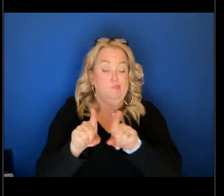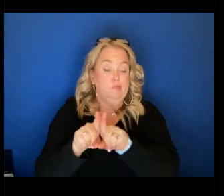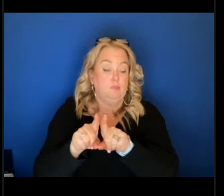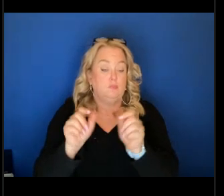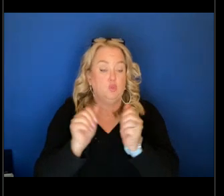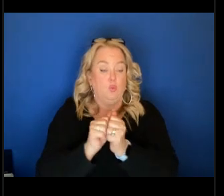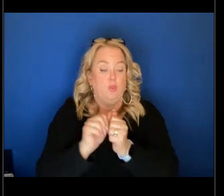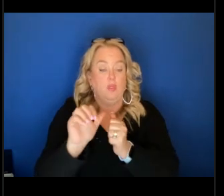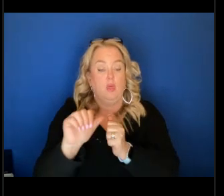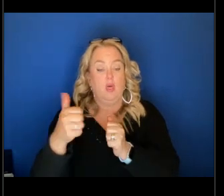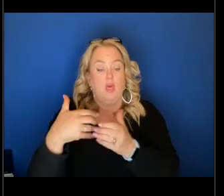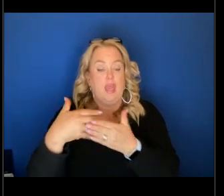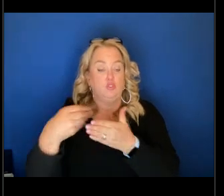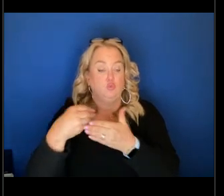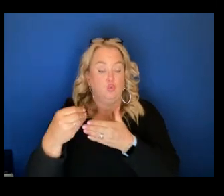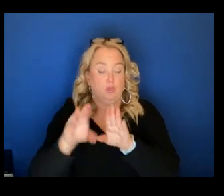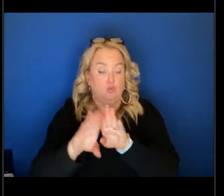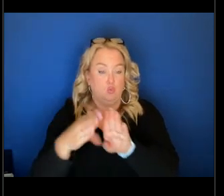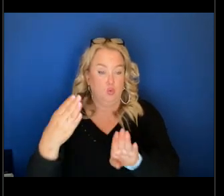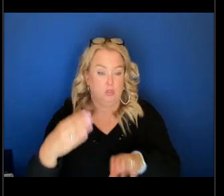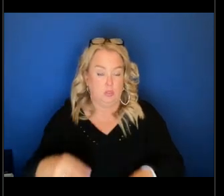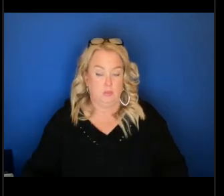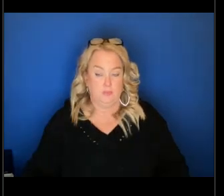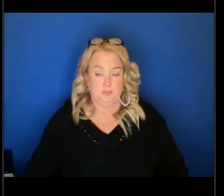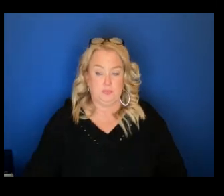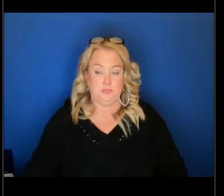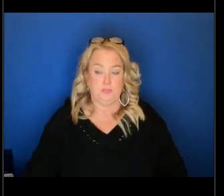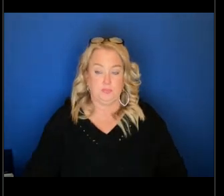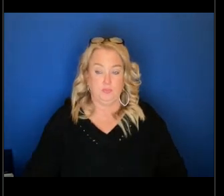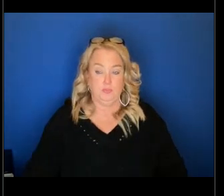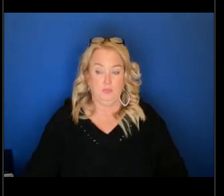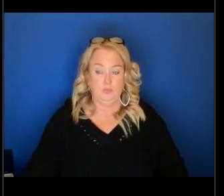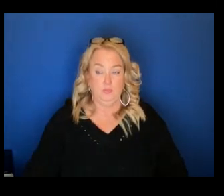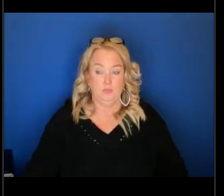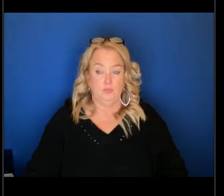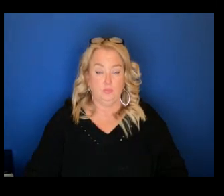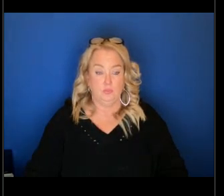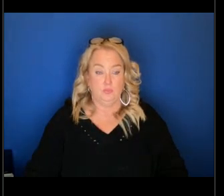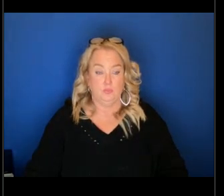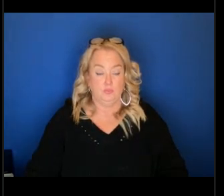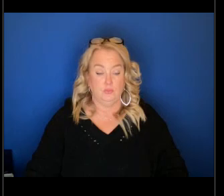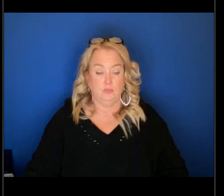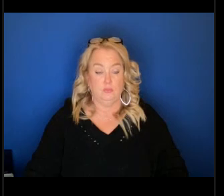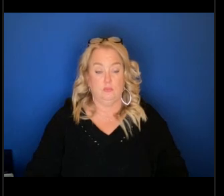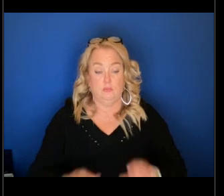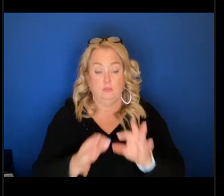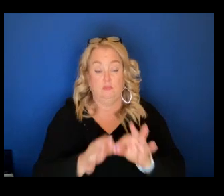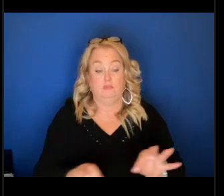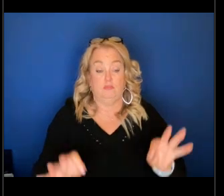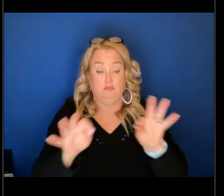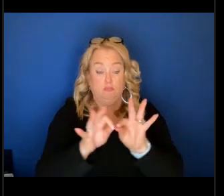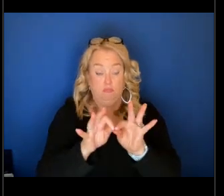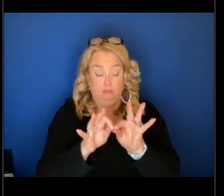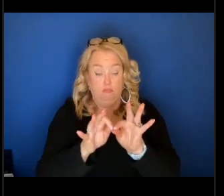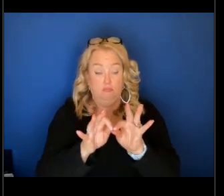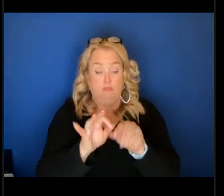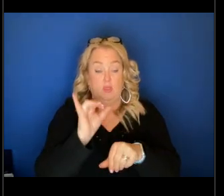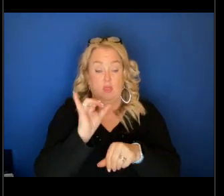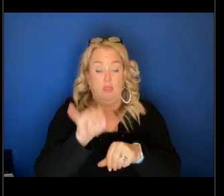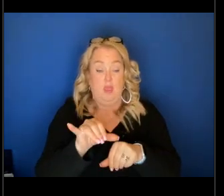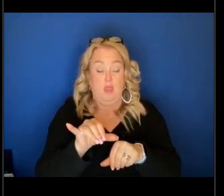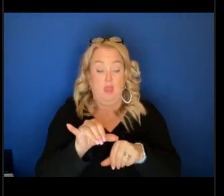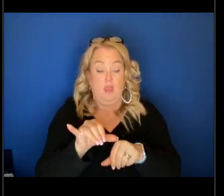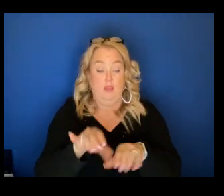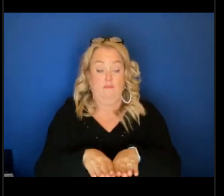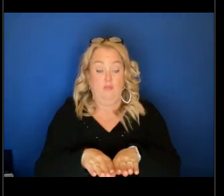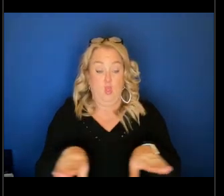and connect with all secondary exterior doors. It is critical that changes in the floor